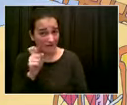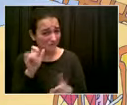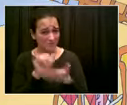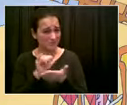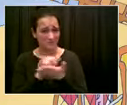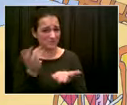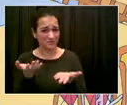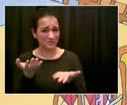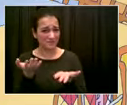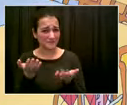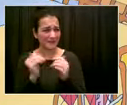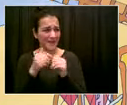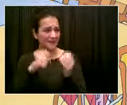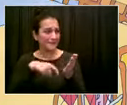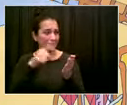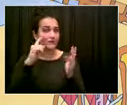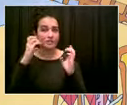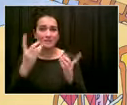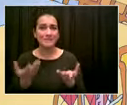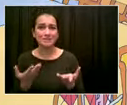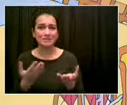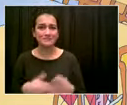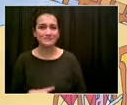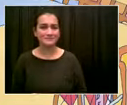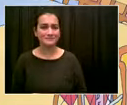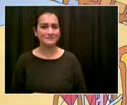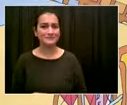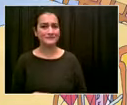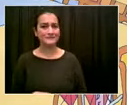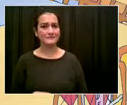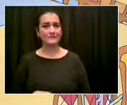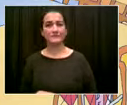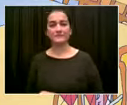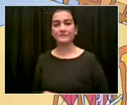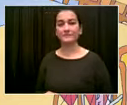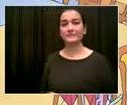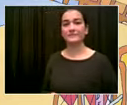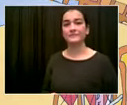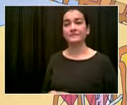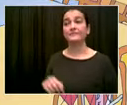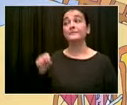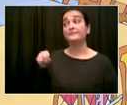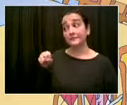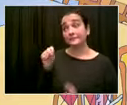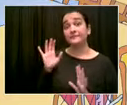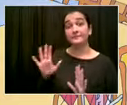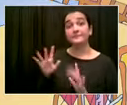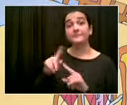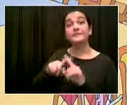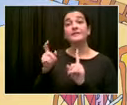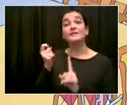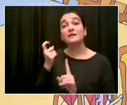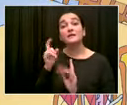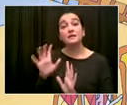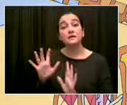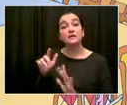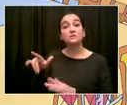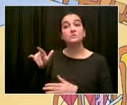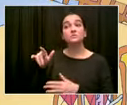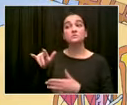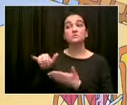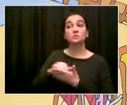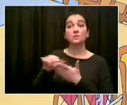worst income inequality. We're the state in this country that has the most billionaires. The last count I saw, 118